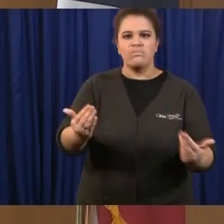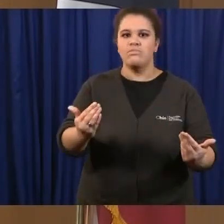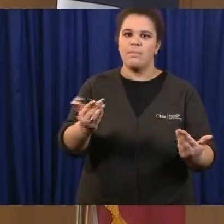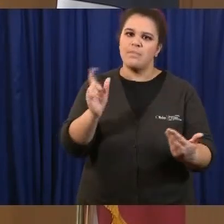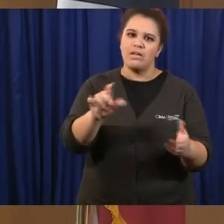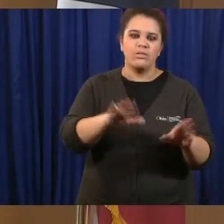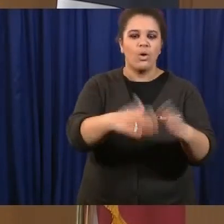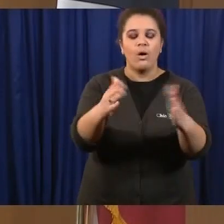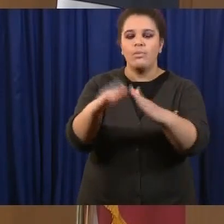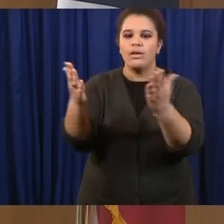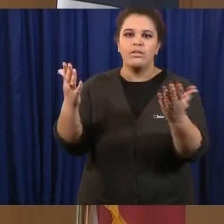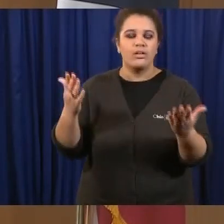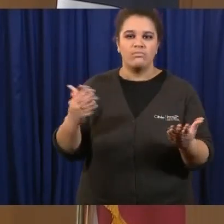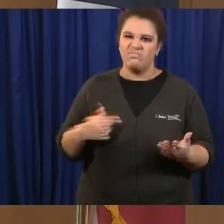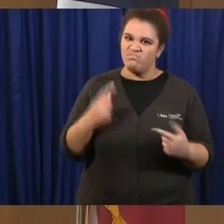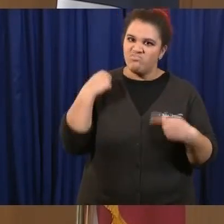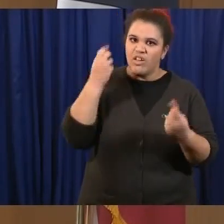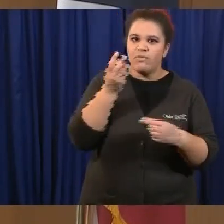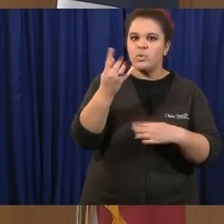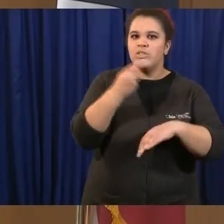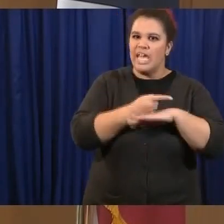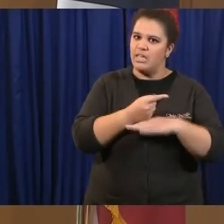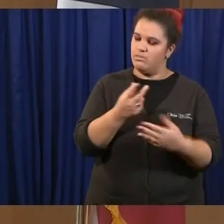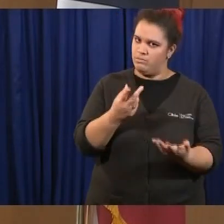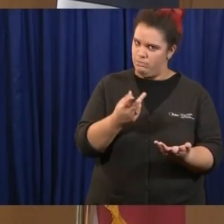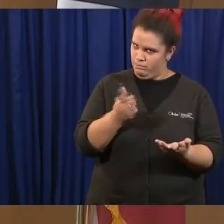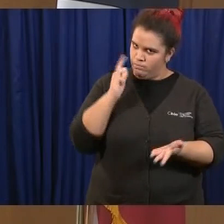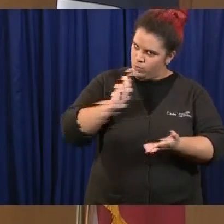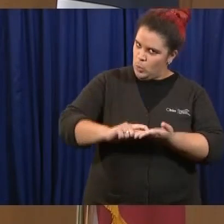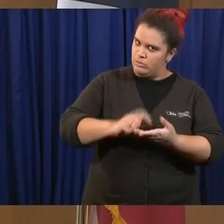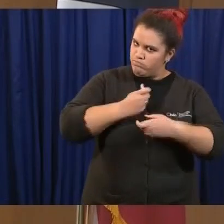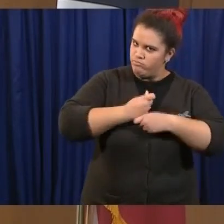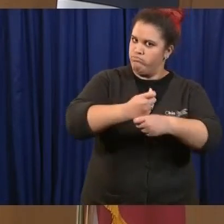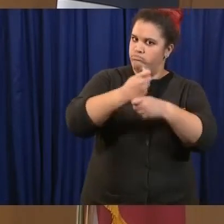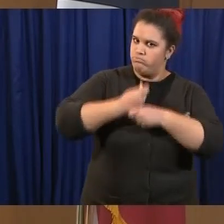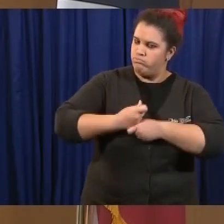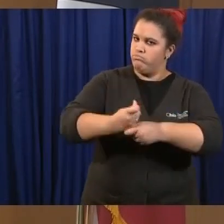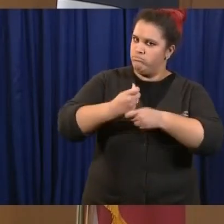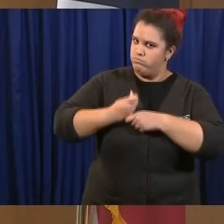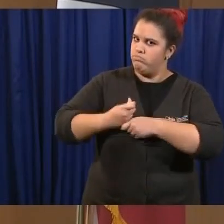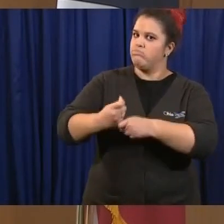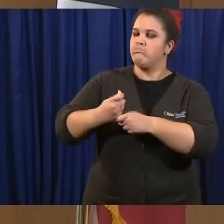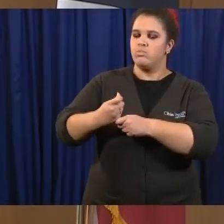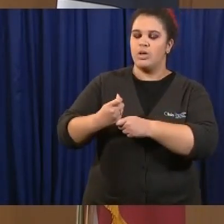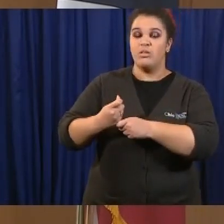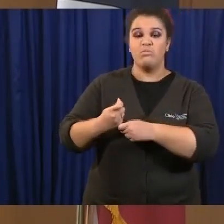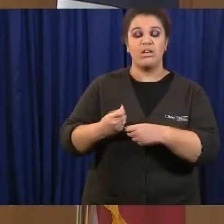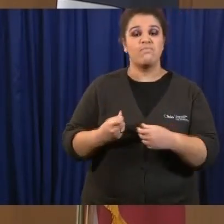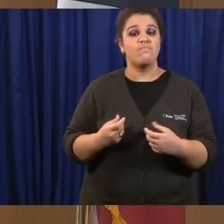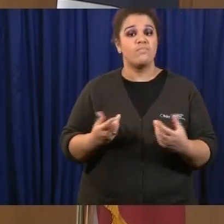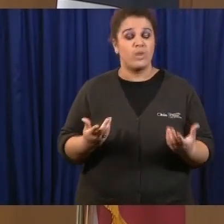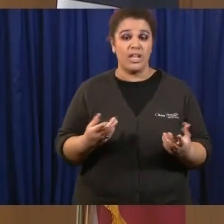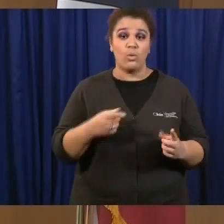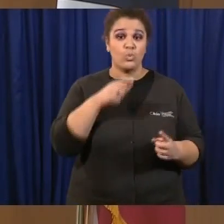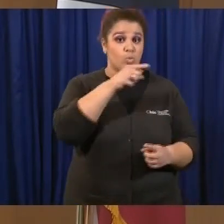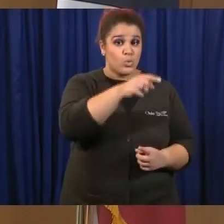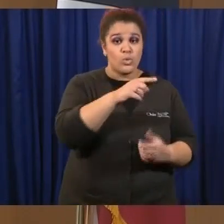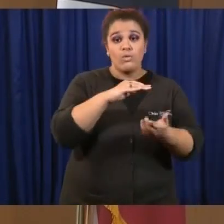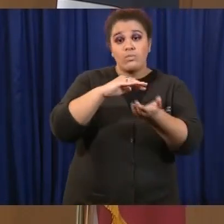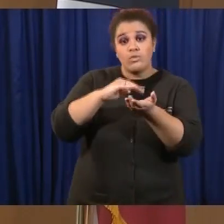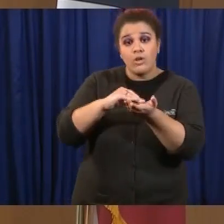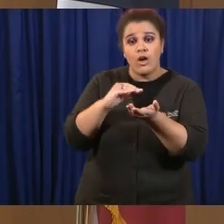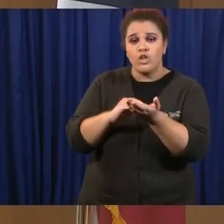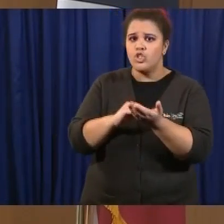have some goodwill built up with Ohioans, but how worried are you that there is a growing backlash and there will be a